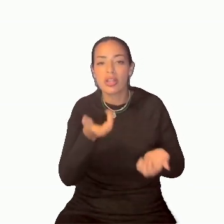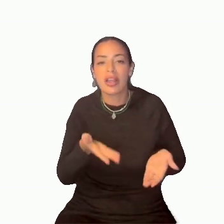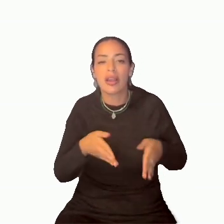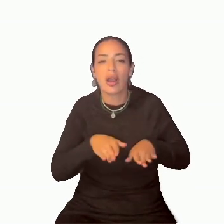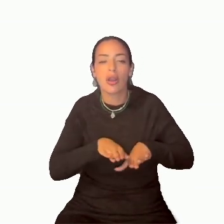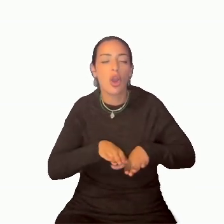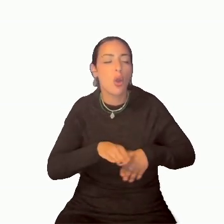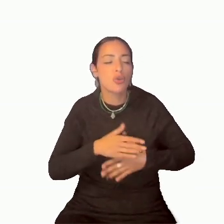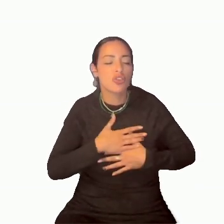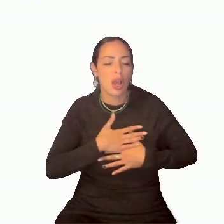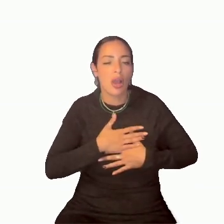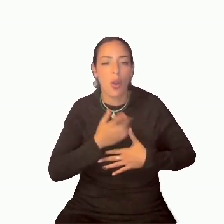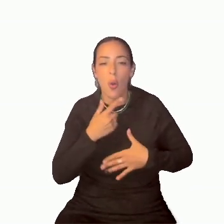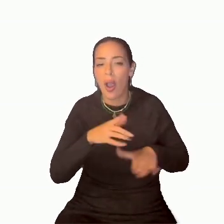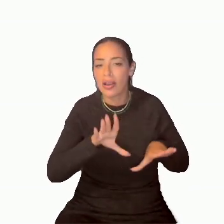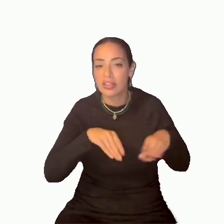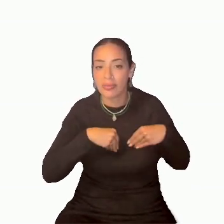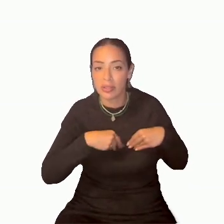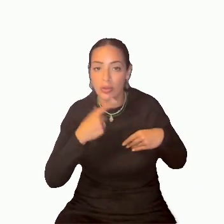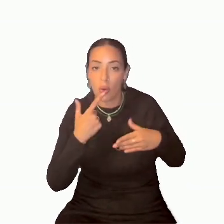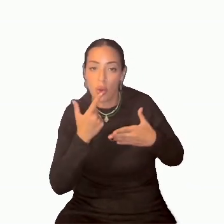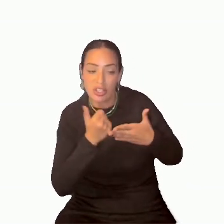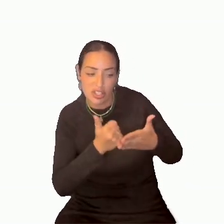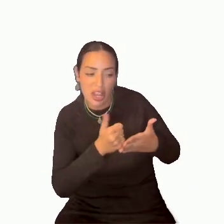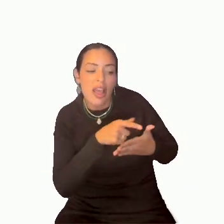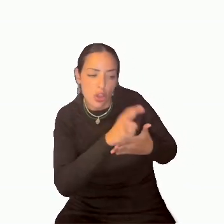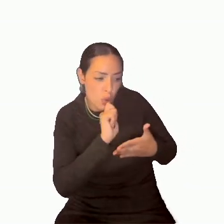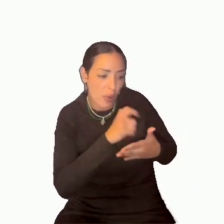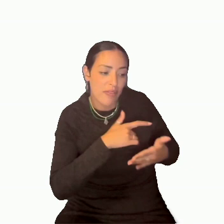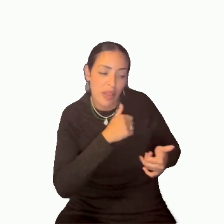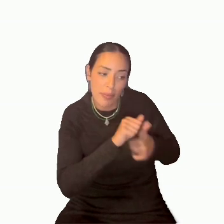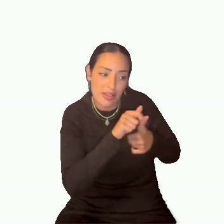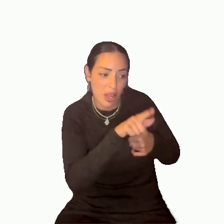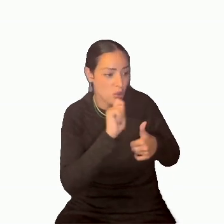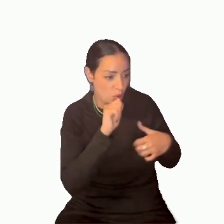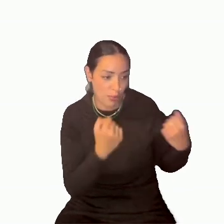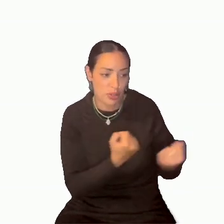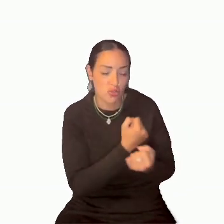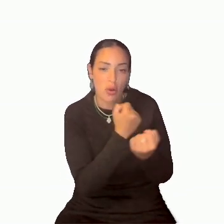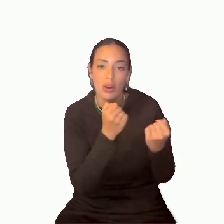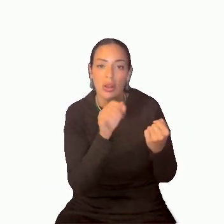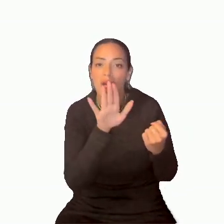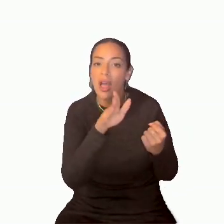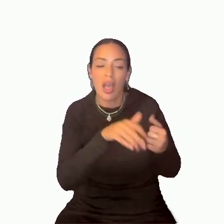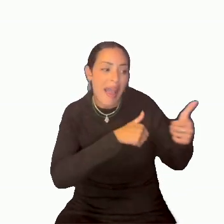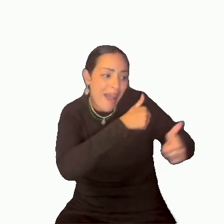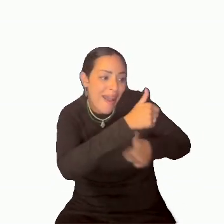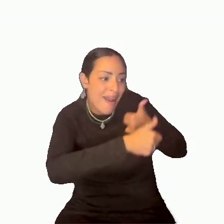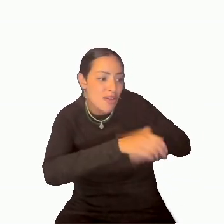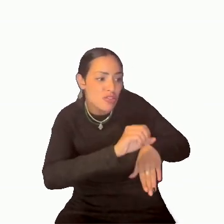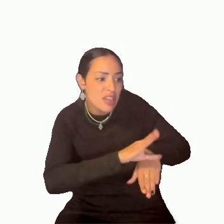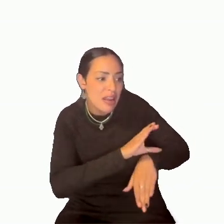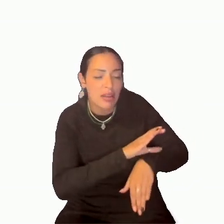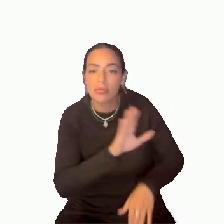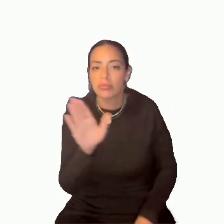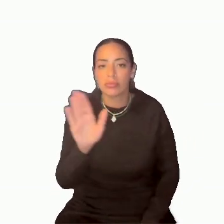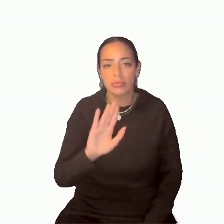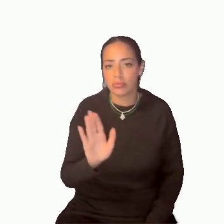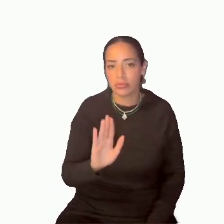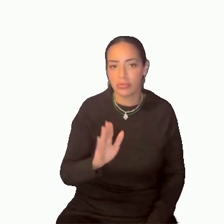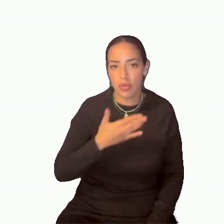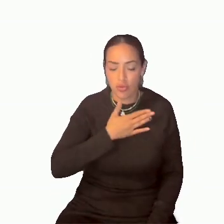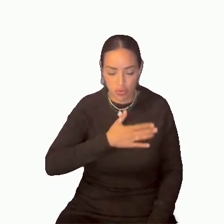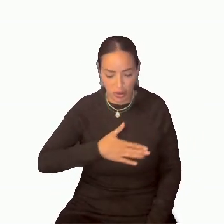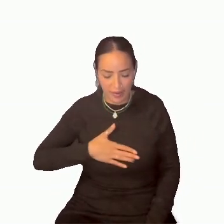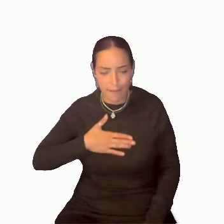that they will feel better or that it will make them stronger. Avoid praising them for their resilience or strength. Grief is unique, and